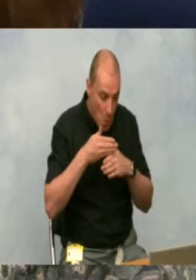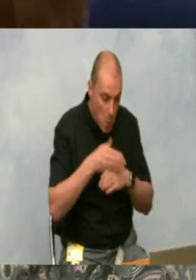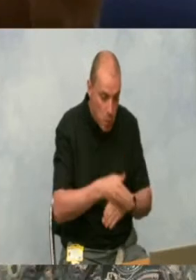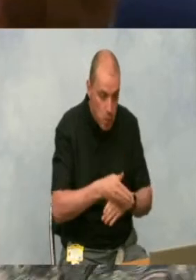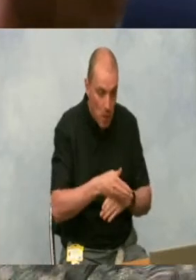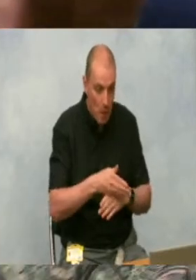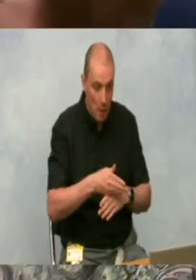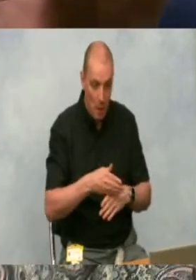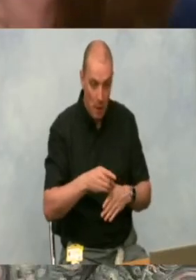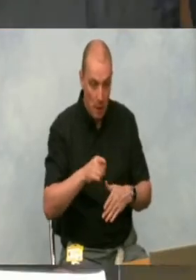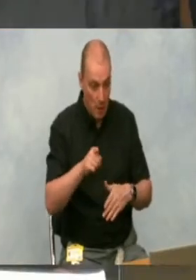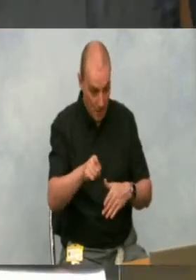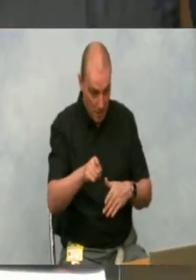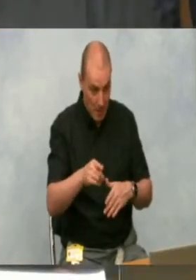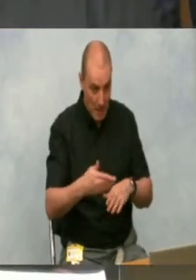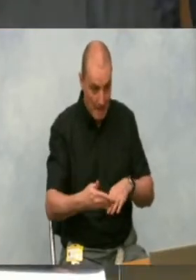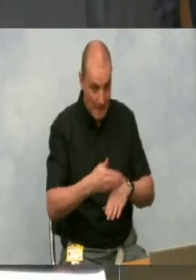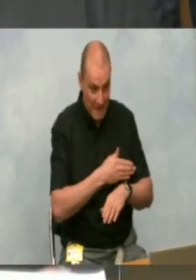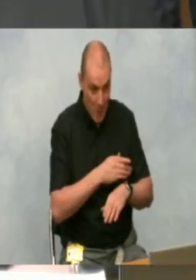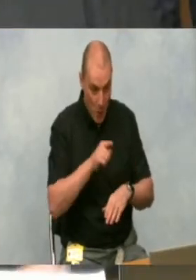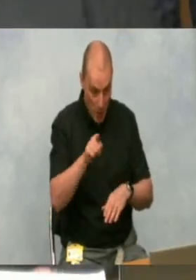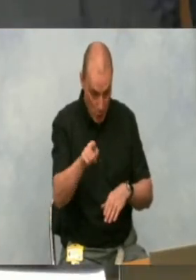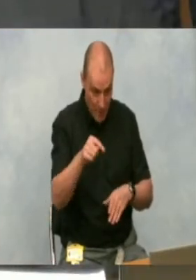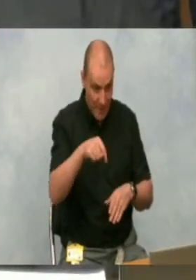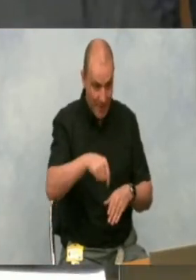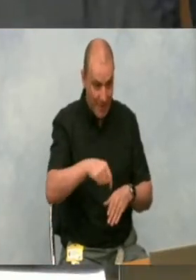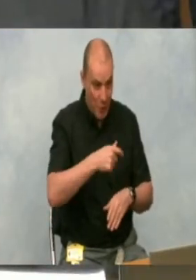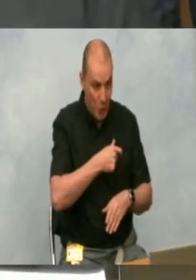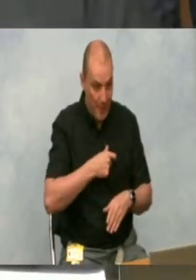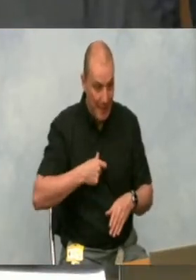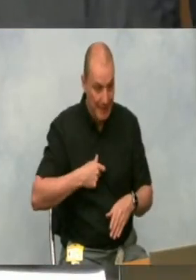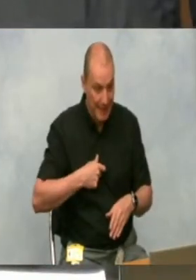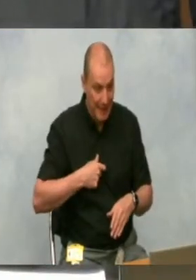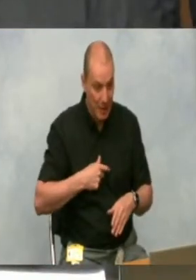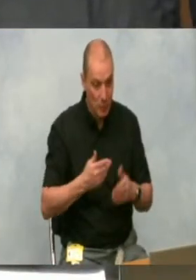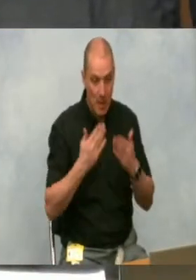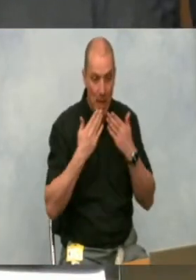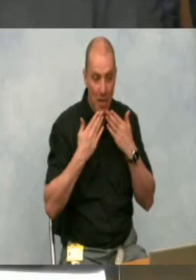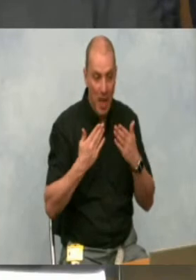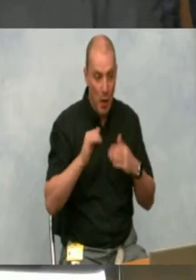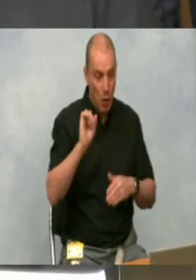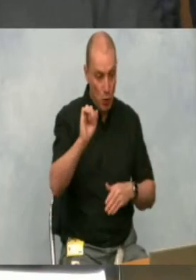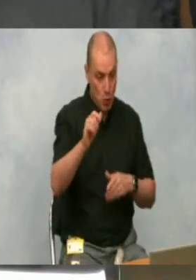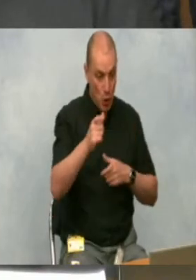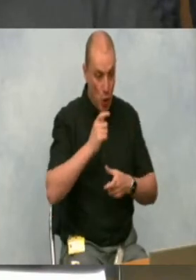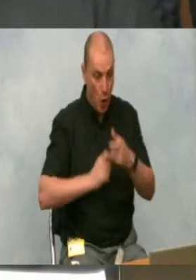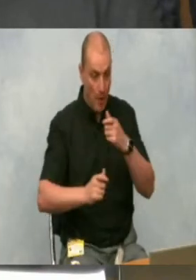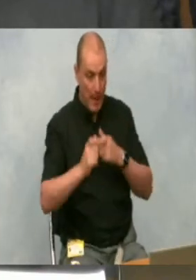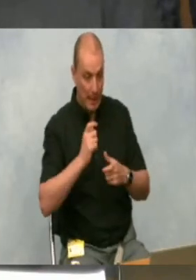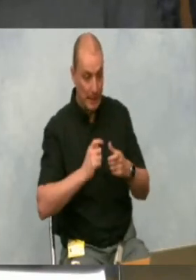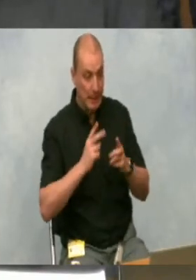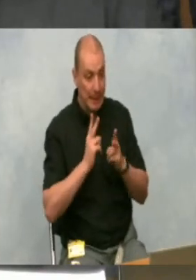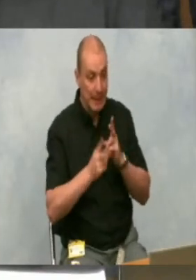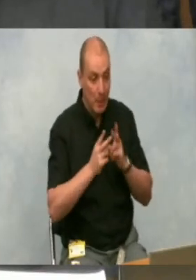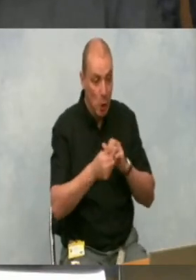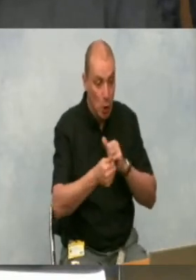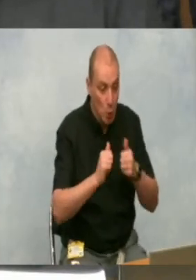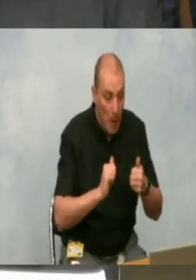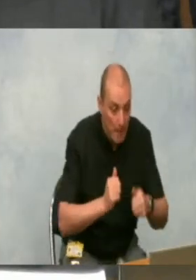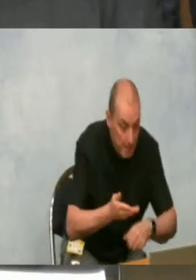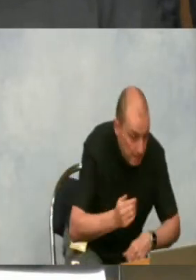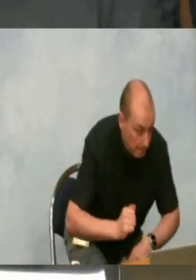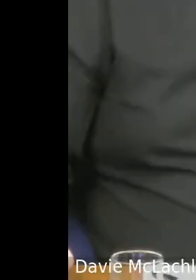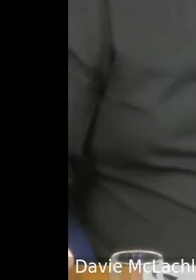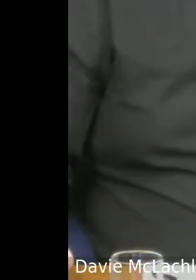before you or I were even involved in housing. So thank you very much for your comments. Ross Lambie.